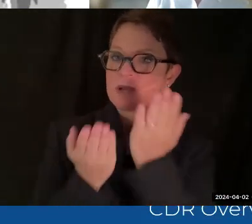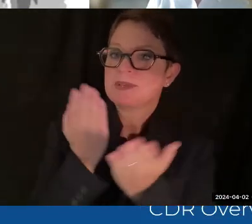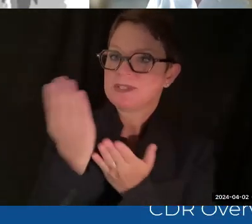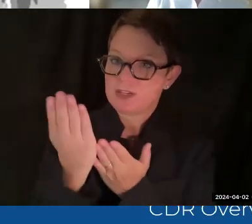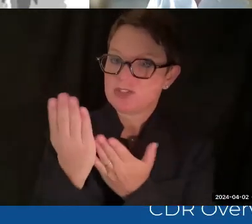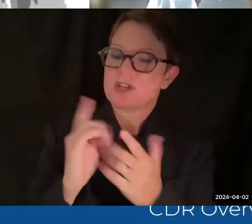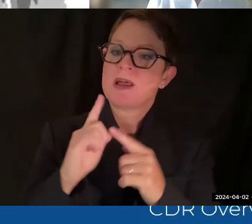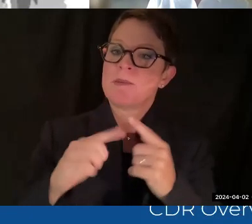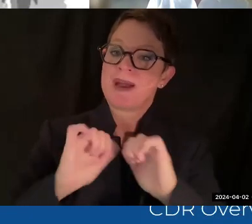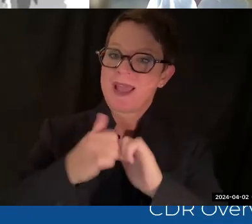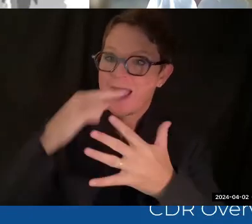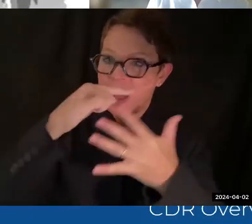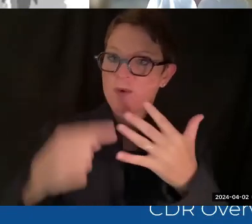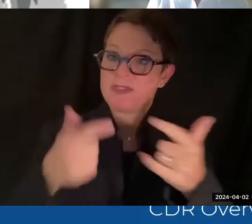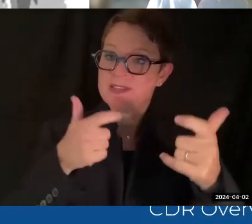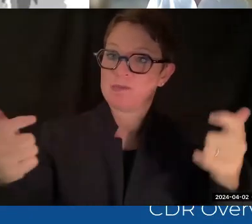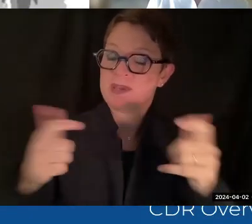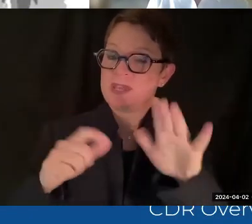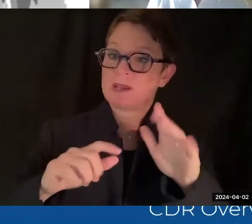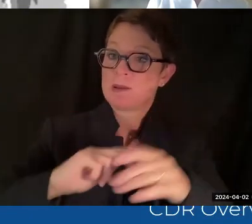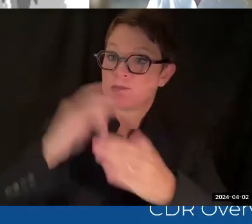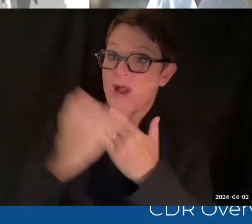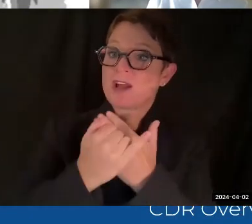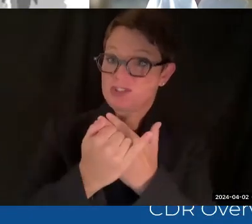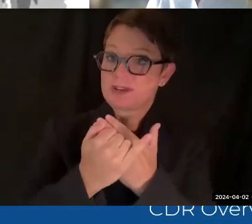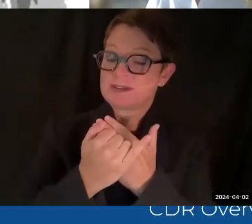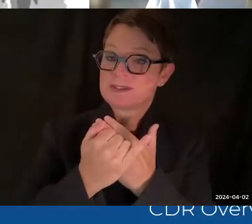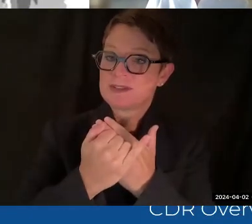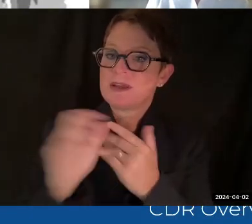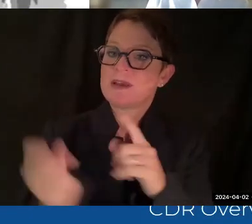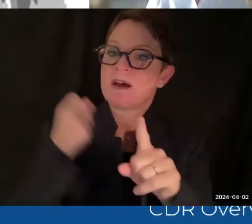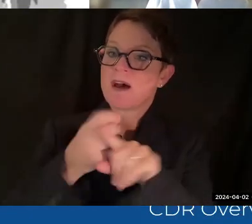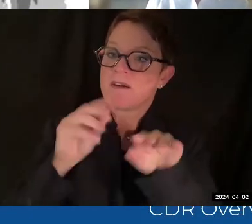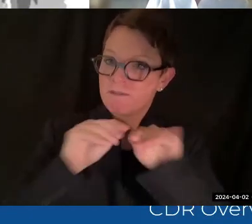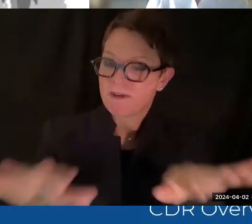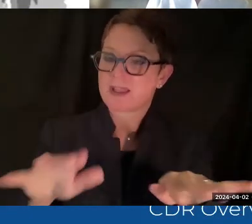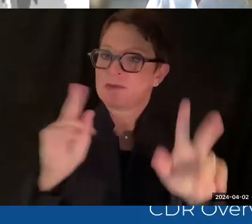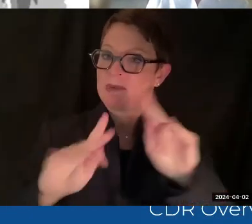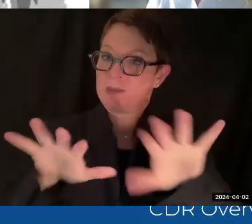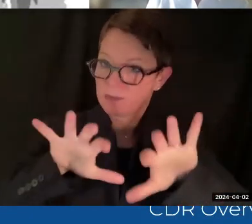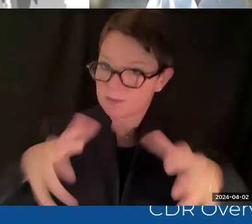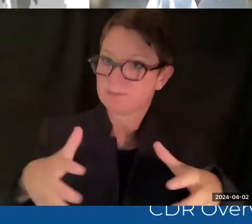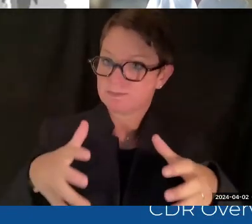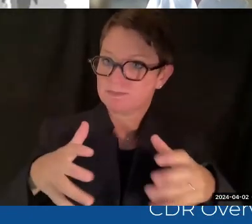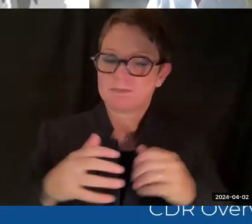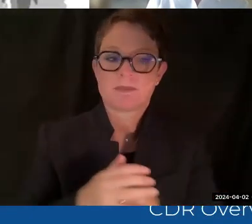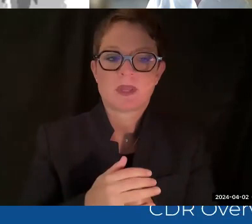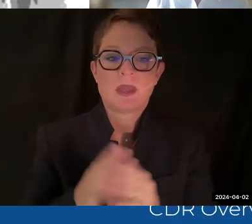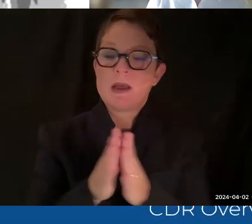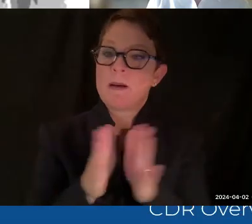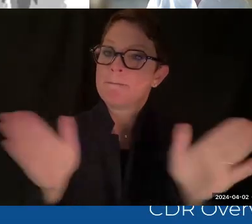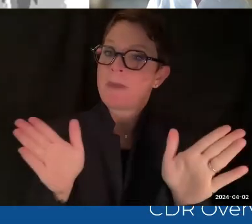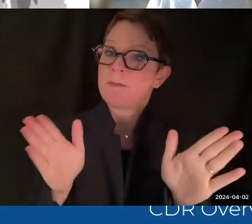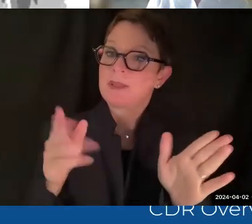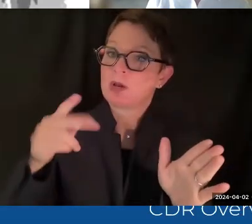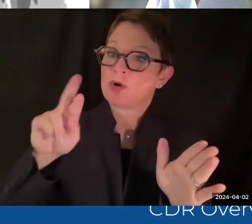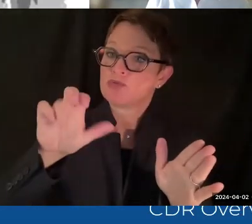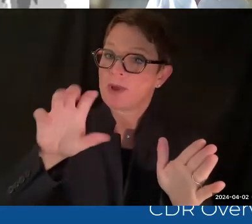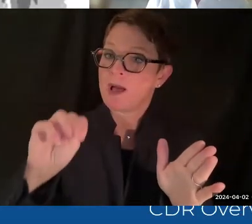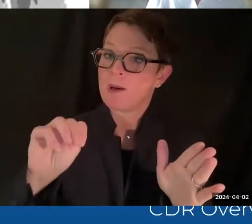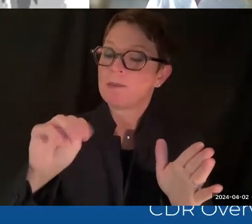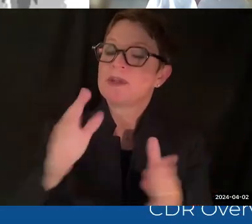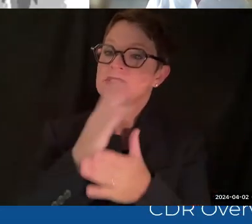about how these large development projects affect the public realm. The public realm is the part of